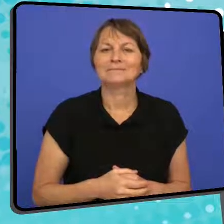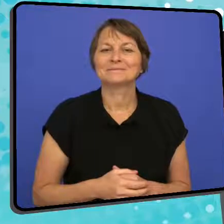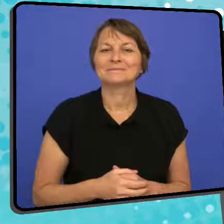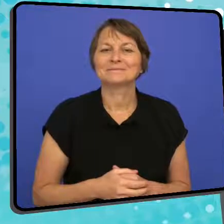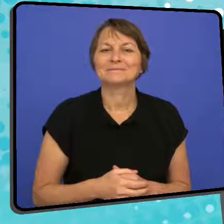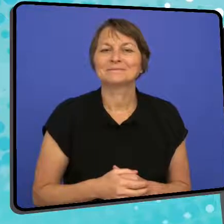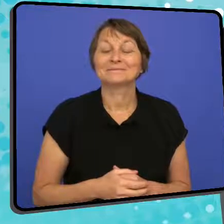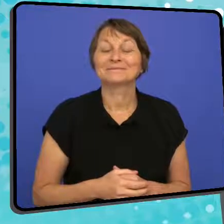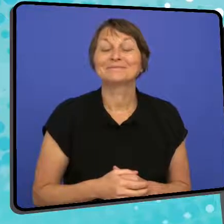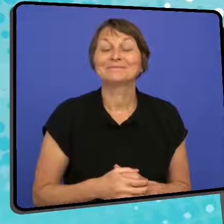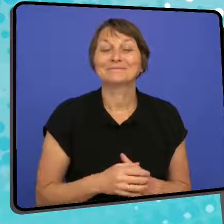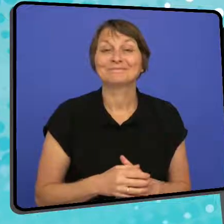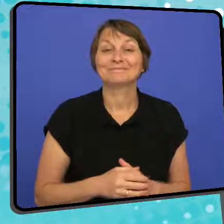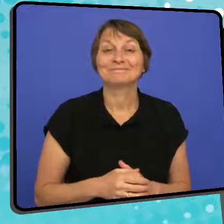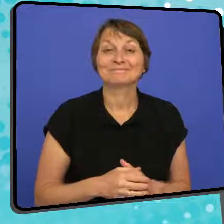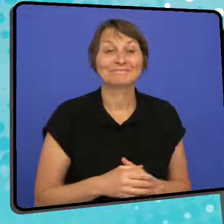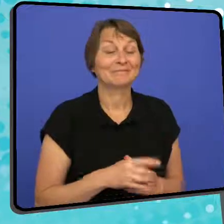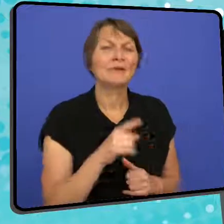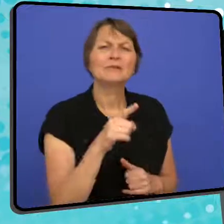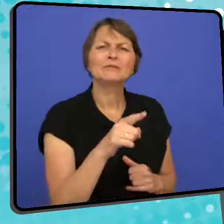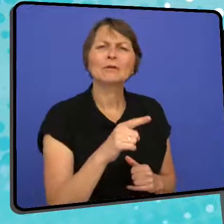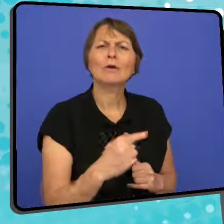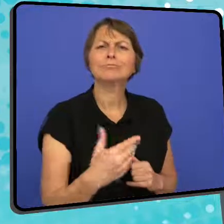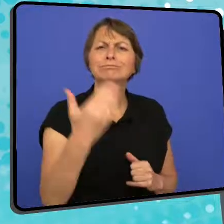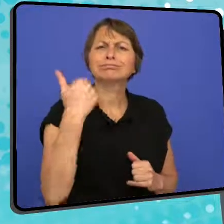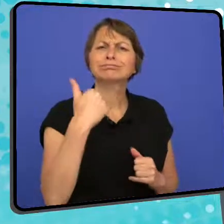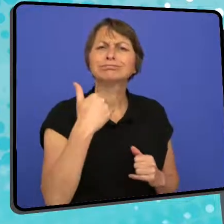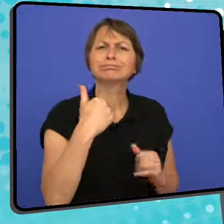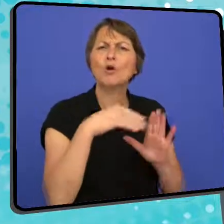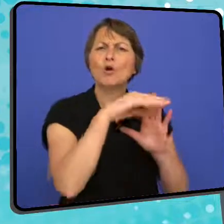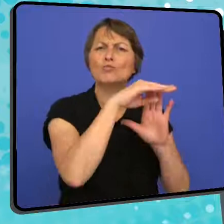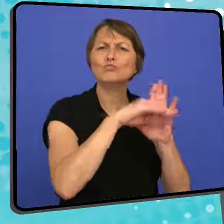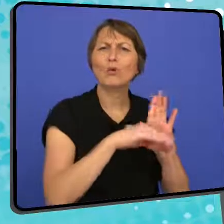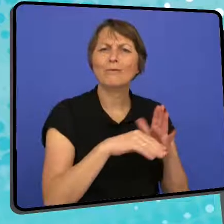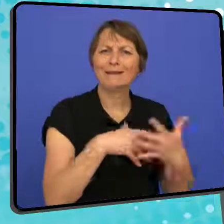Cool. What programming language was used in your last project?